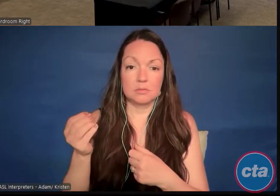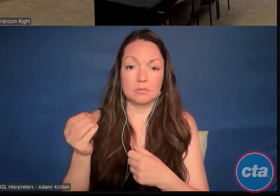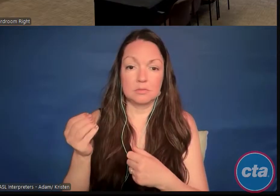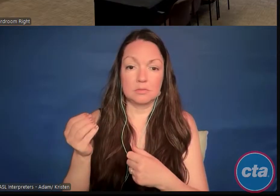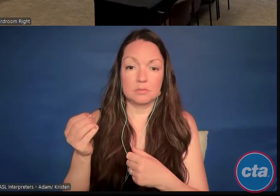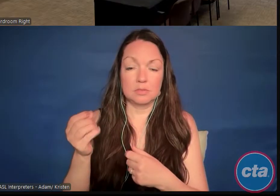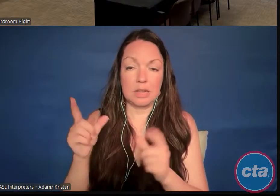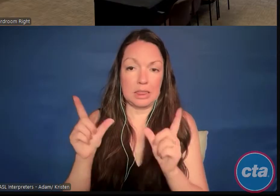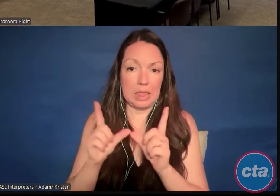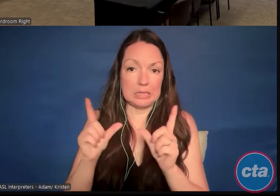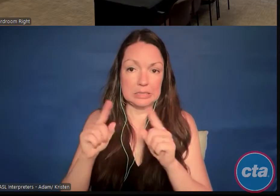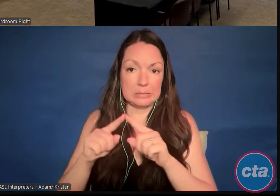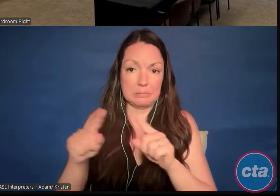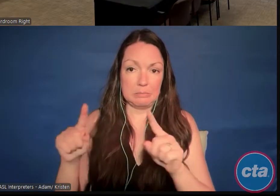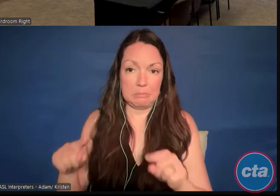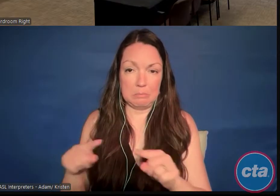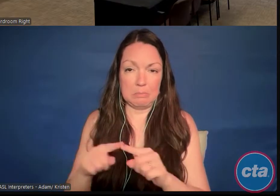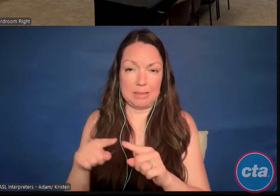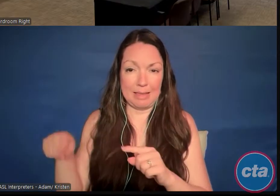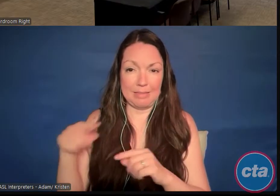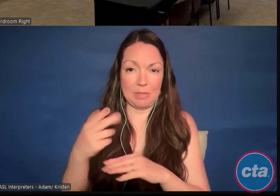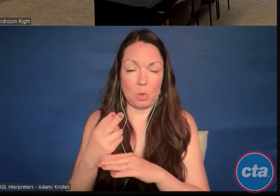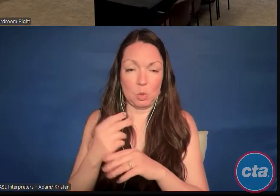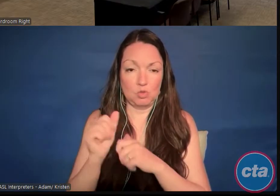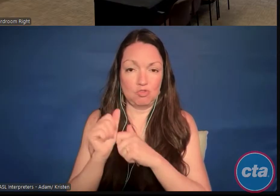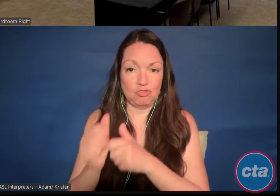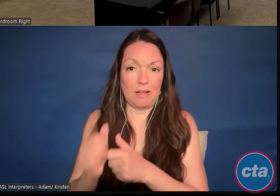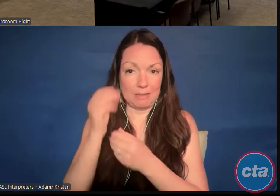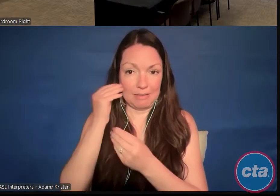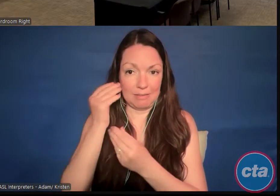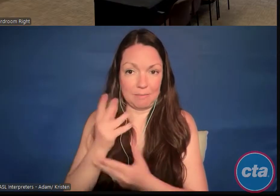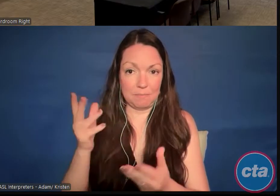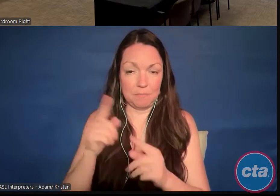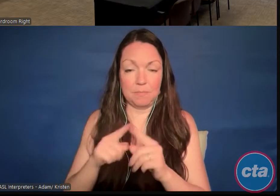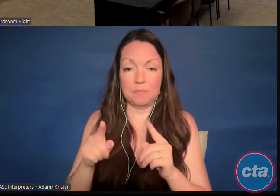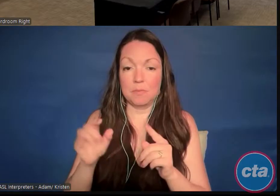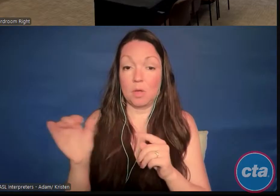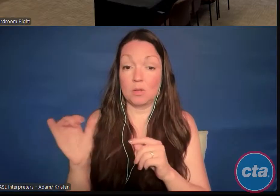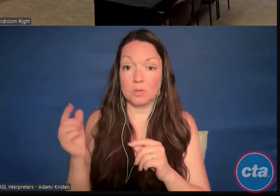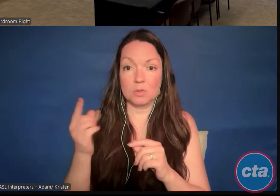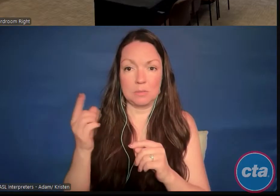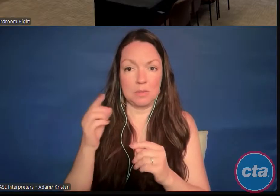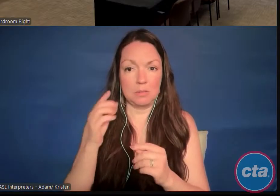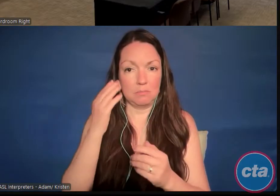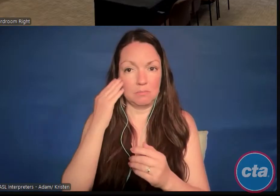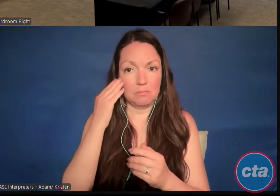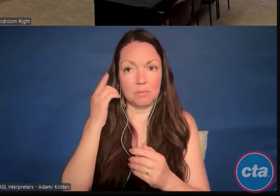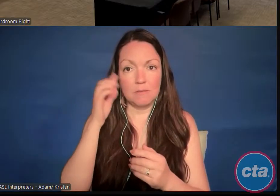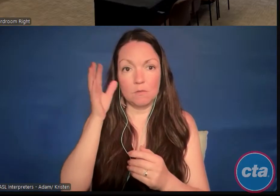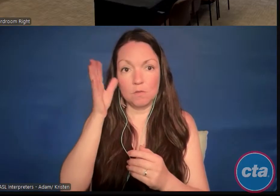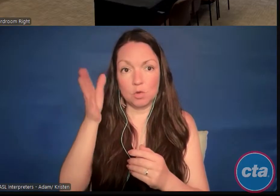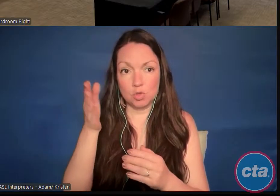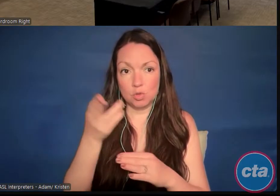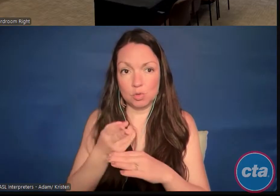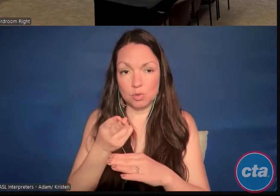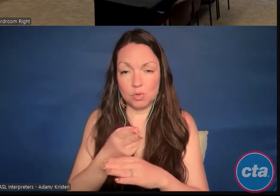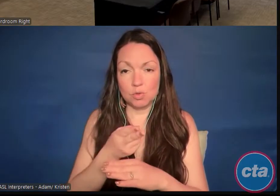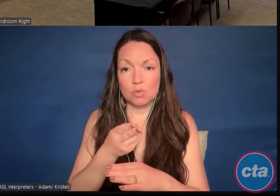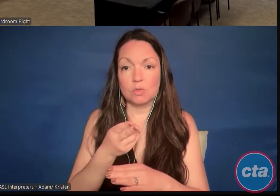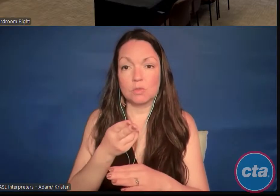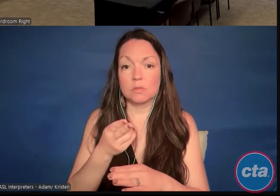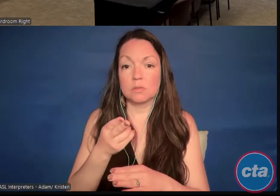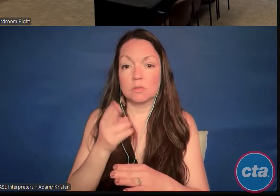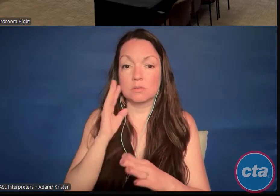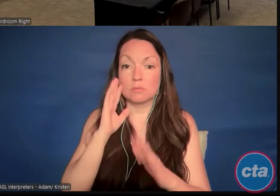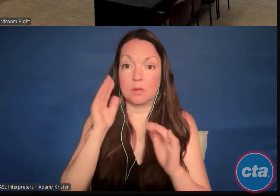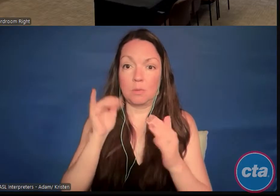Track. license plates or whatever they're using to track that information, but it's just also something to note that for future use, like I